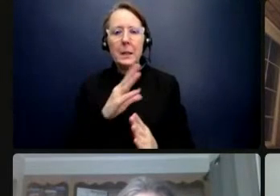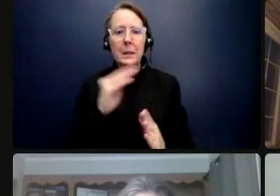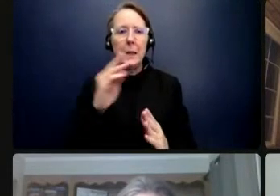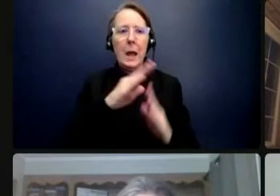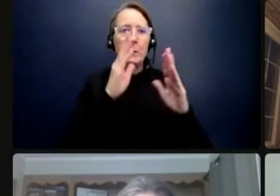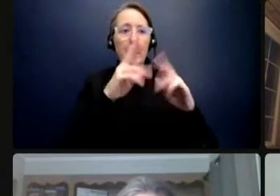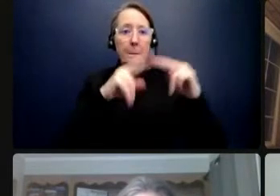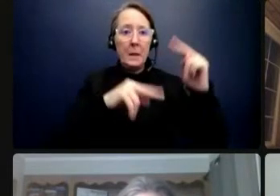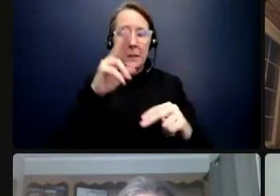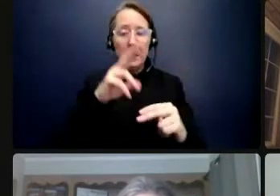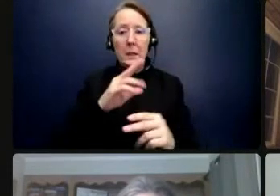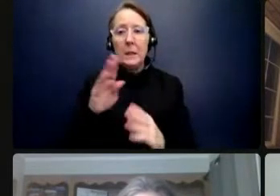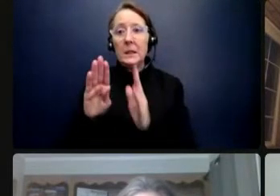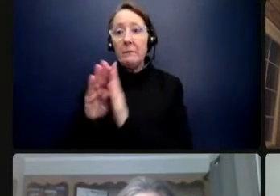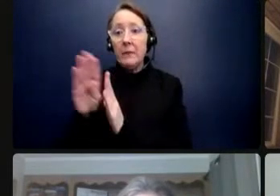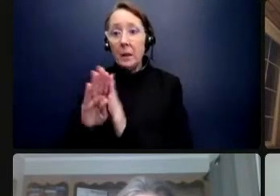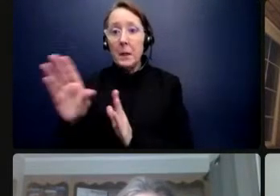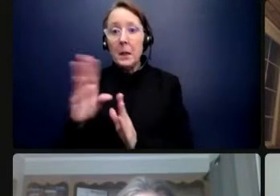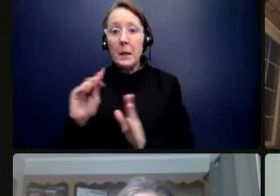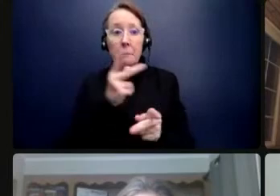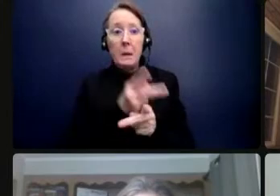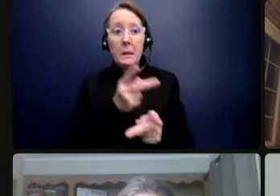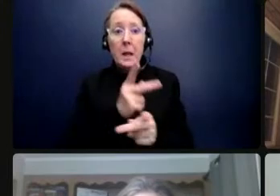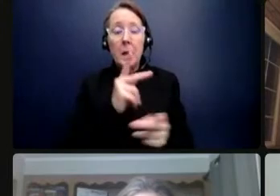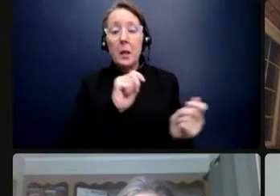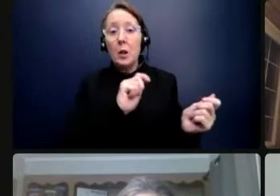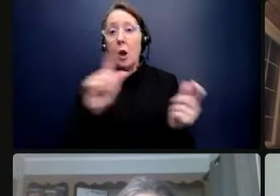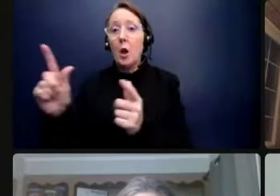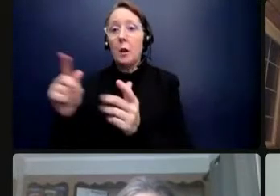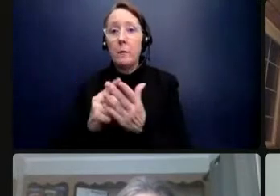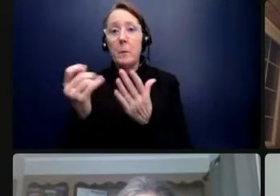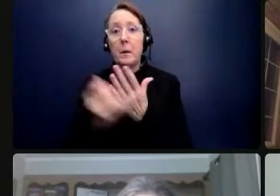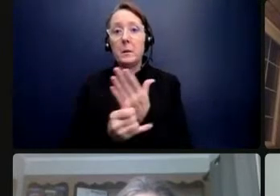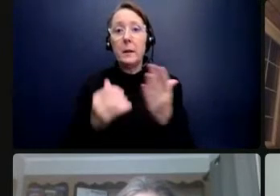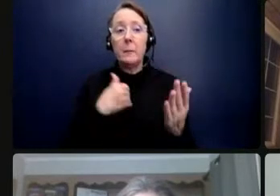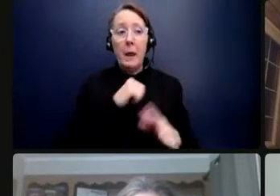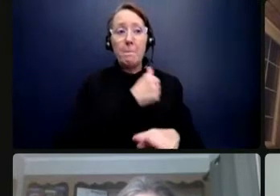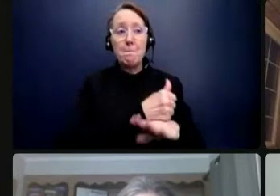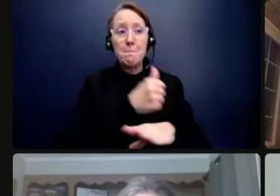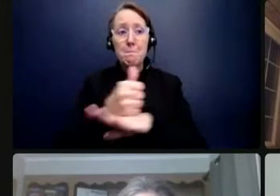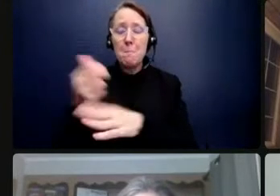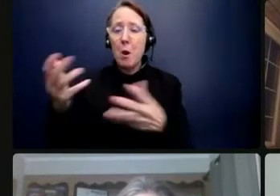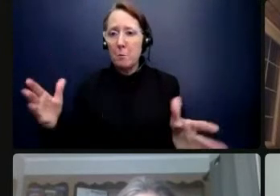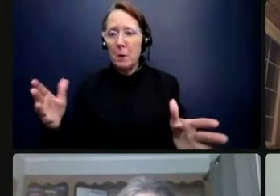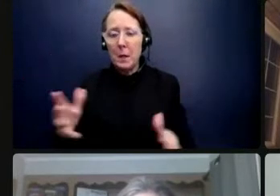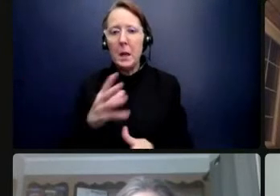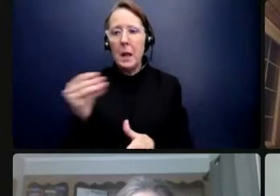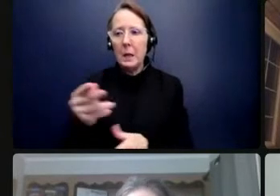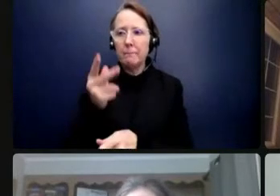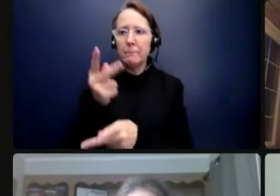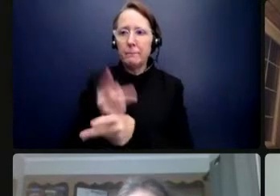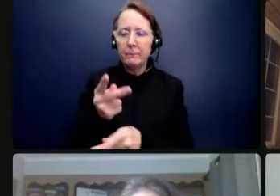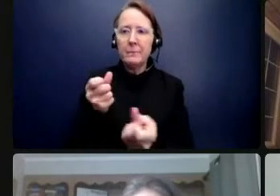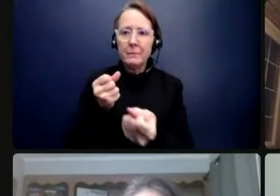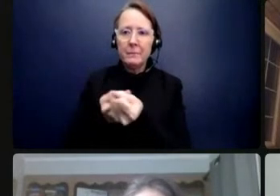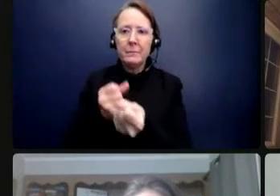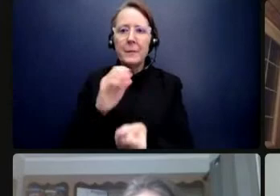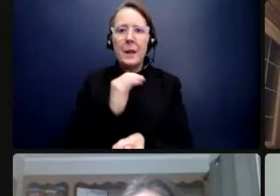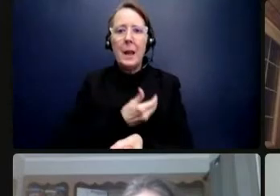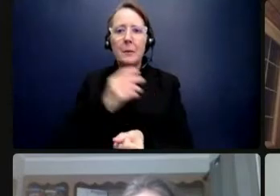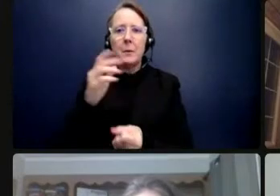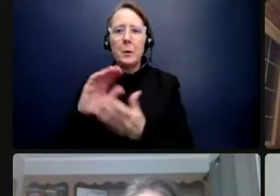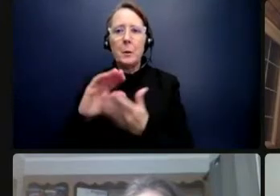building, development, and maintaining all of these projects that we have going on, as well as assisting our homeless